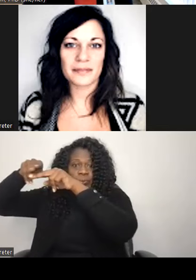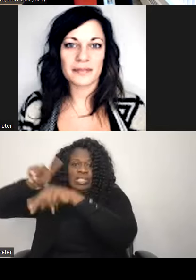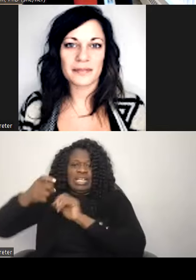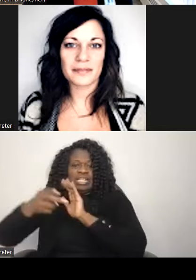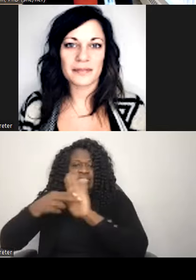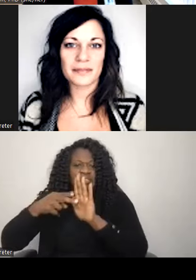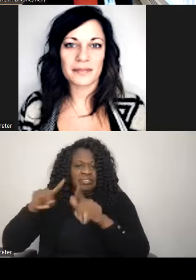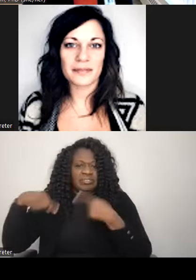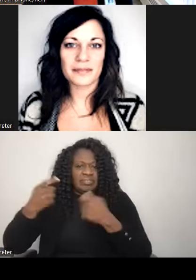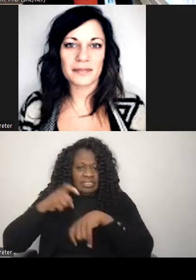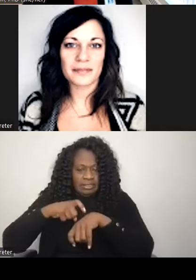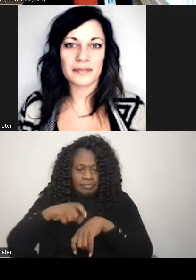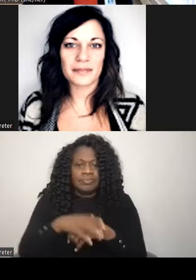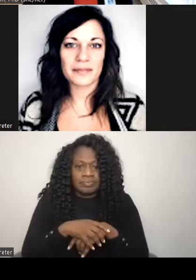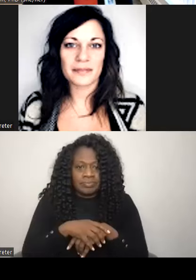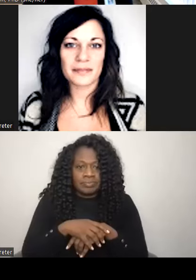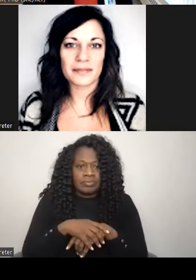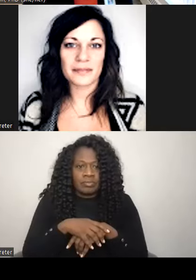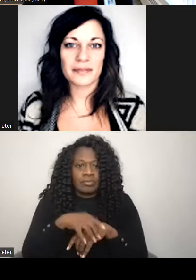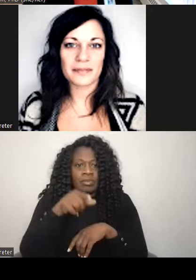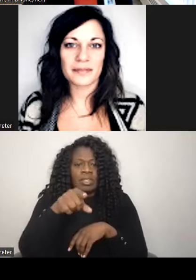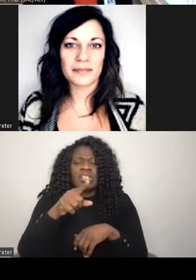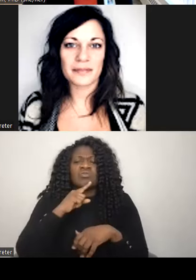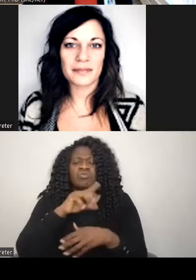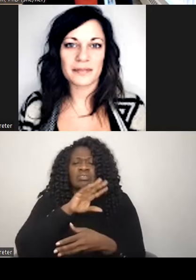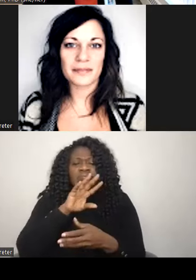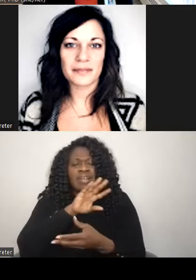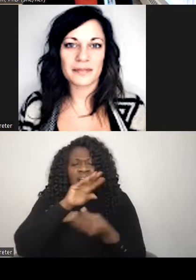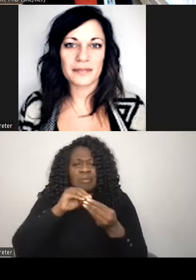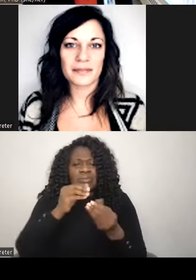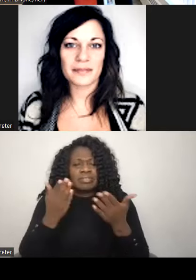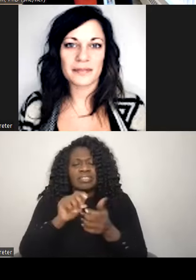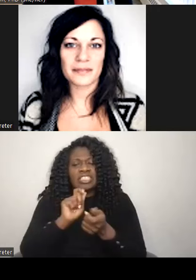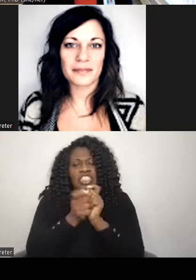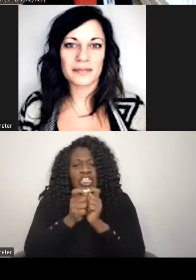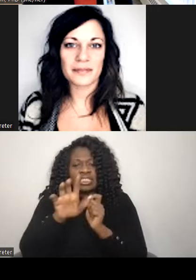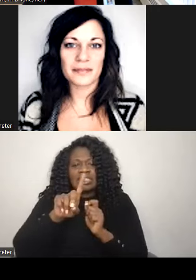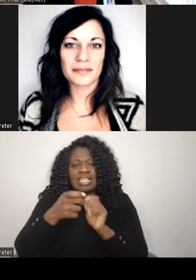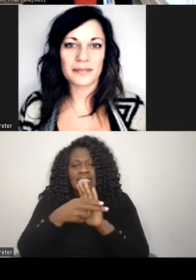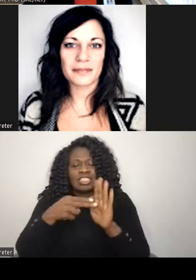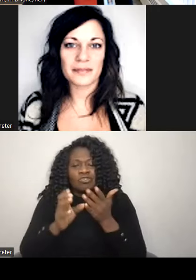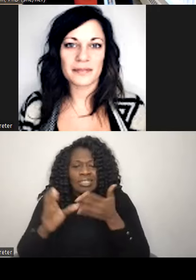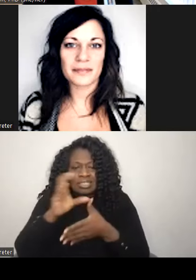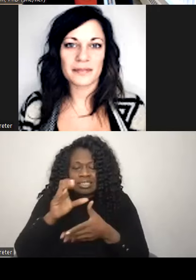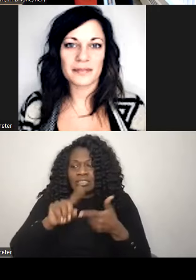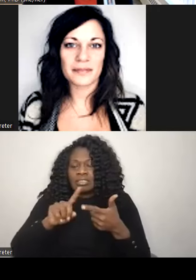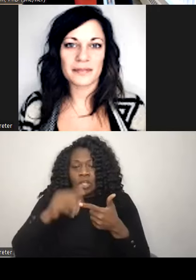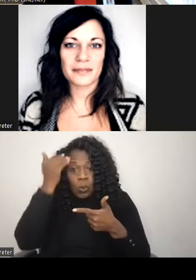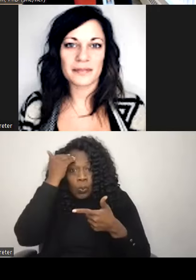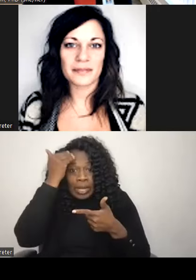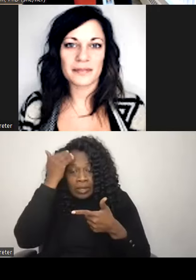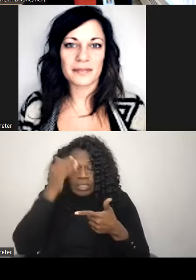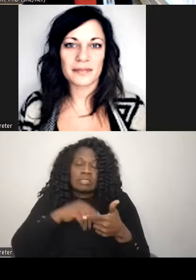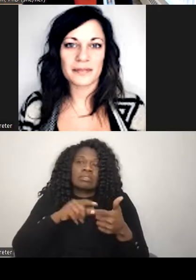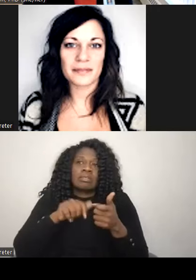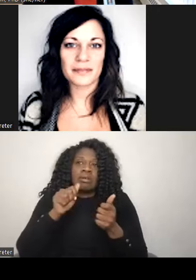time. This likely reflects a combination of factors. One is changes in diagnostic criteria, as well as awareness,